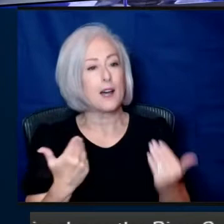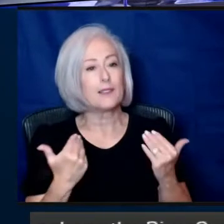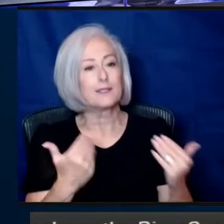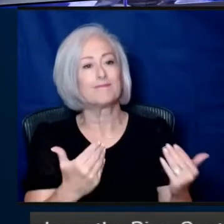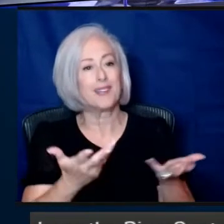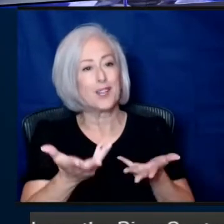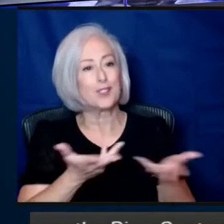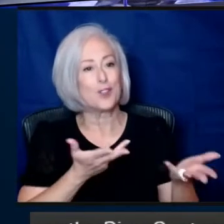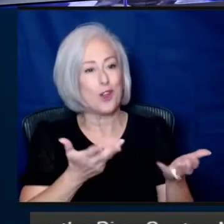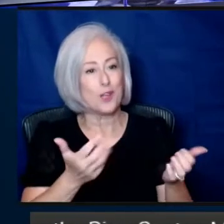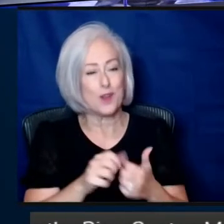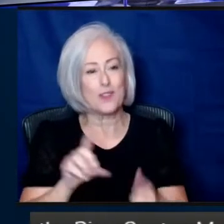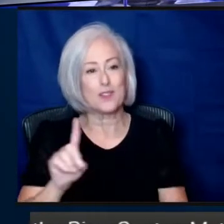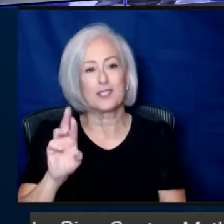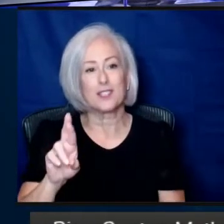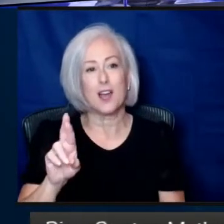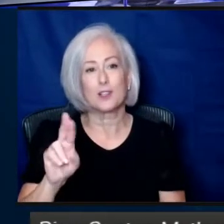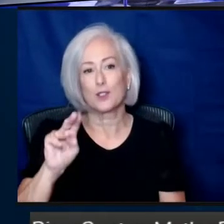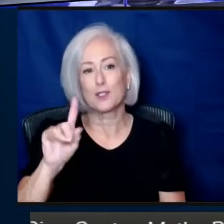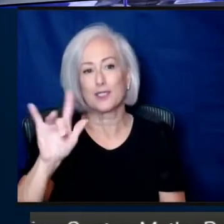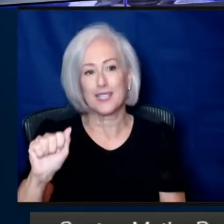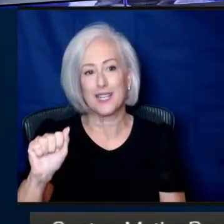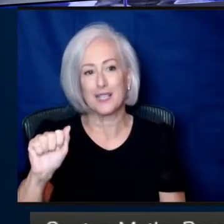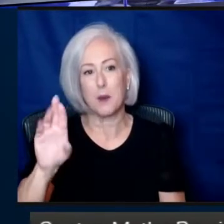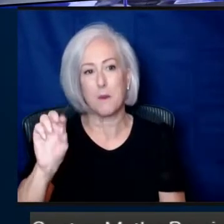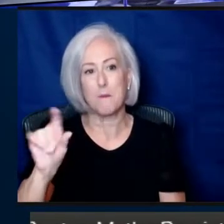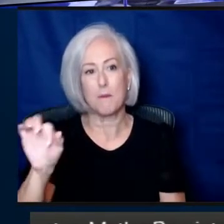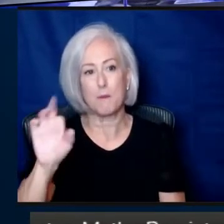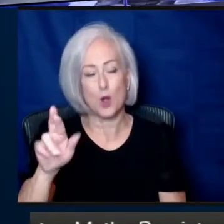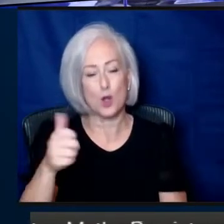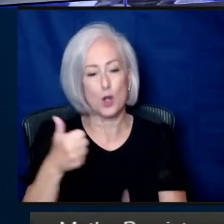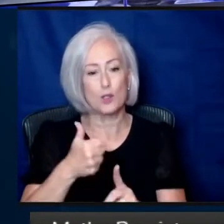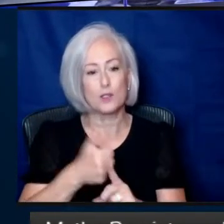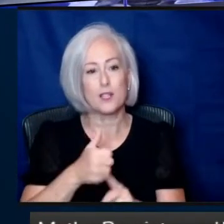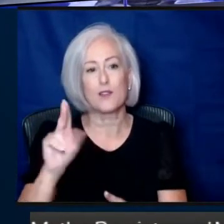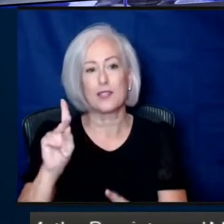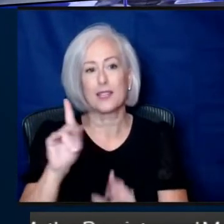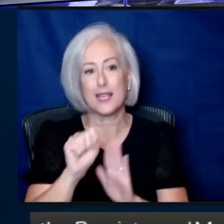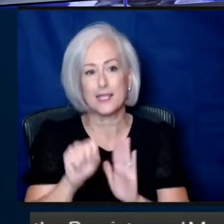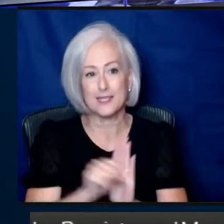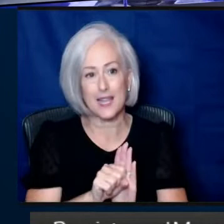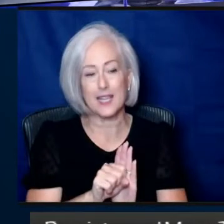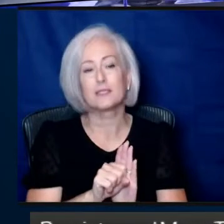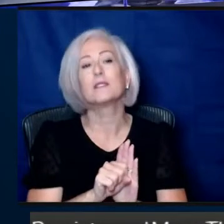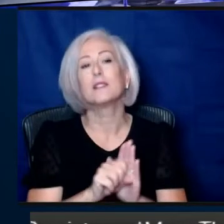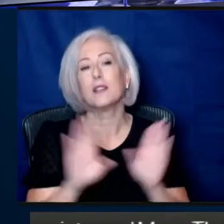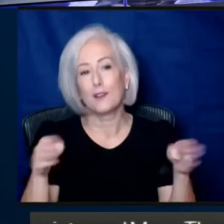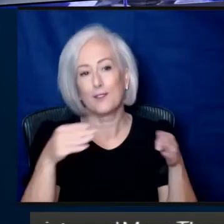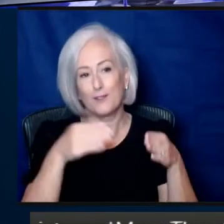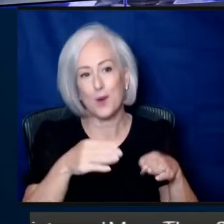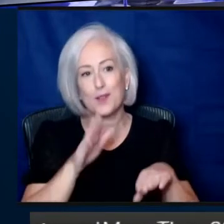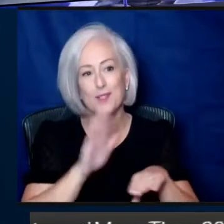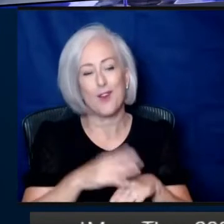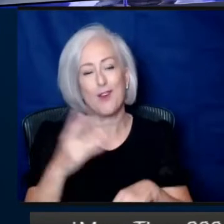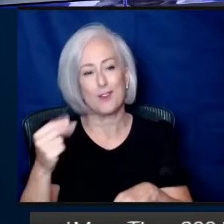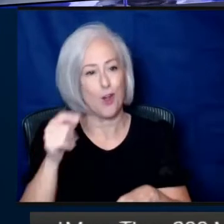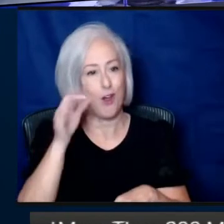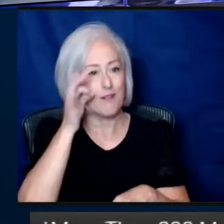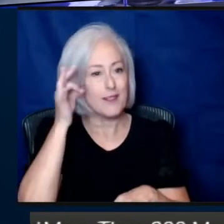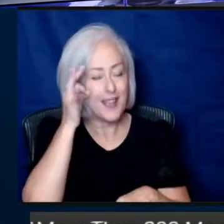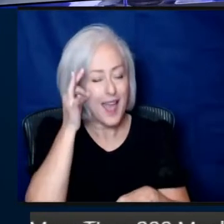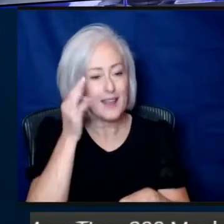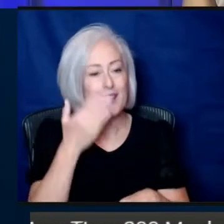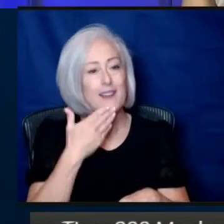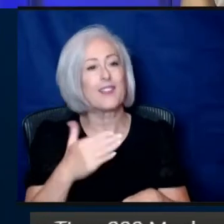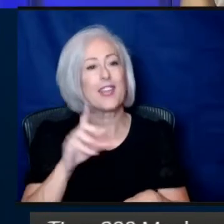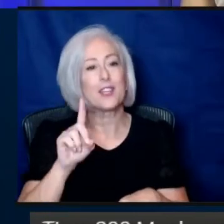Boyer. She is a veterinarian at K-State, specializing with cats and dogs. We thank Dr. Boyer for being with us. So we told you the creepy stuff,